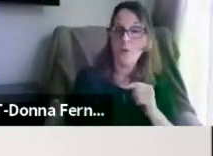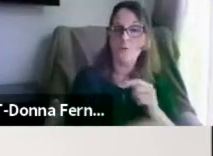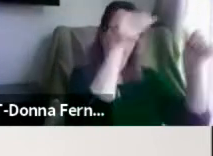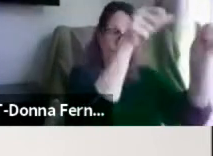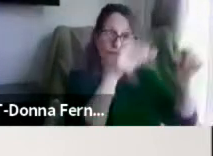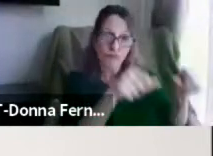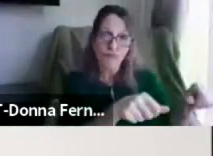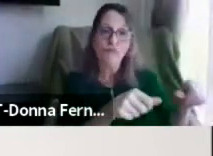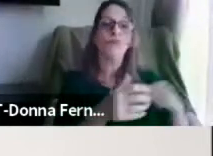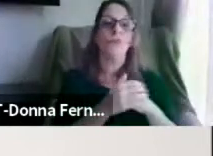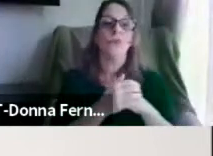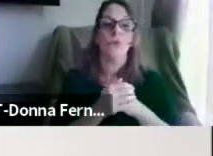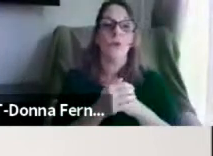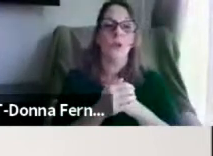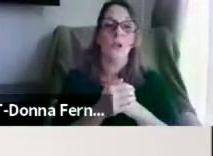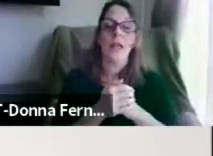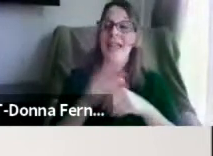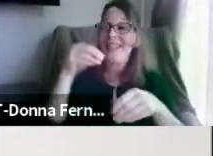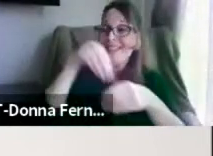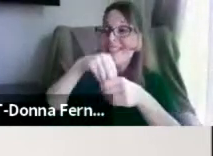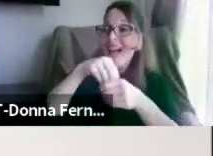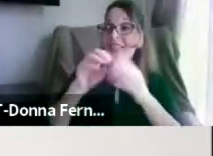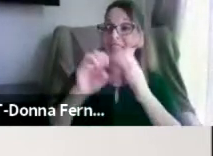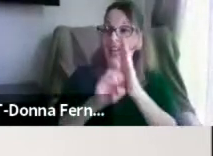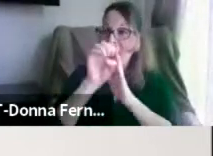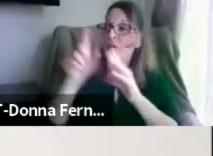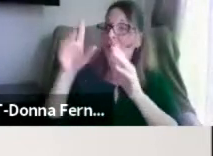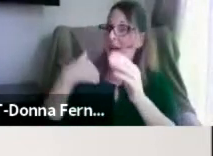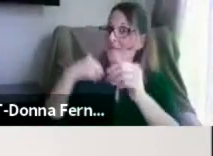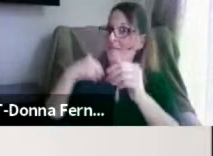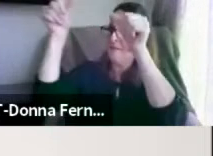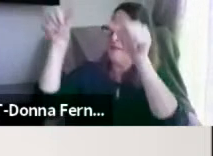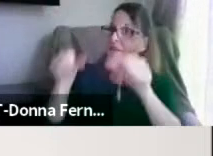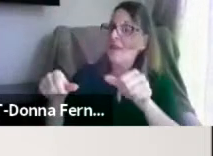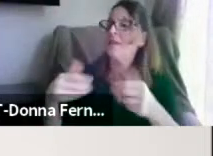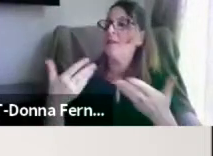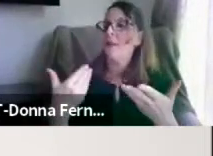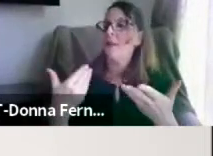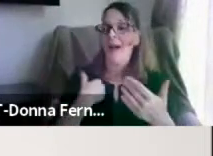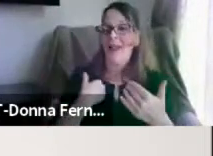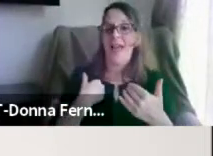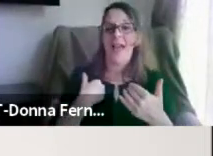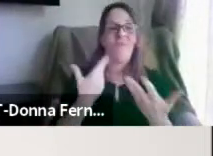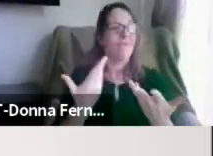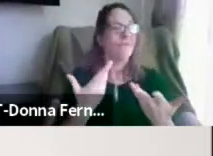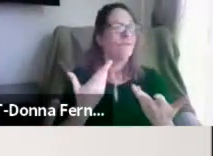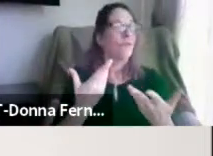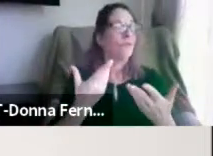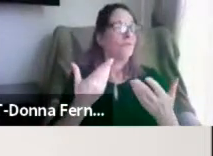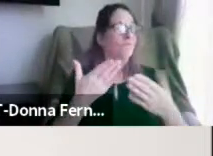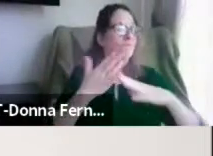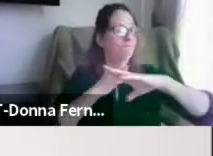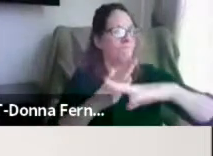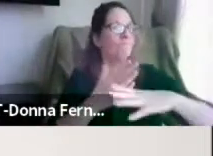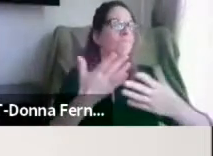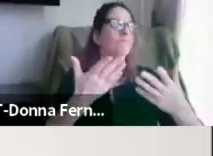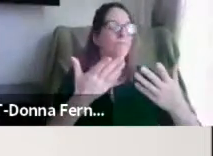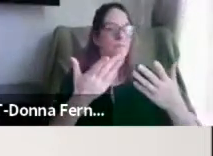Distance decals and elevators and use stanchions. Those would be your velvet ropes, for instance, in lobbies, just to mark